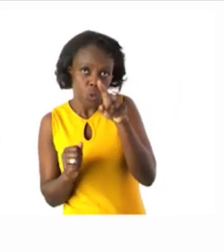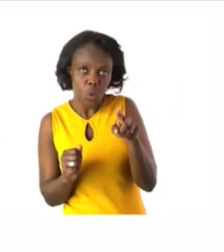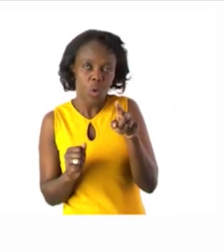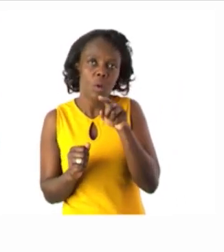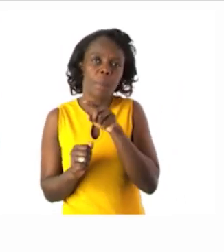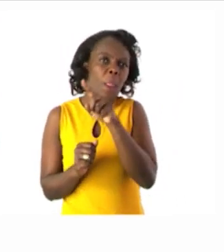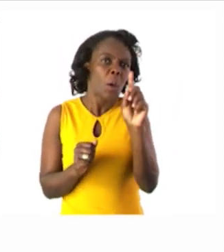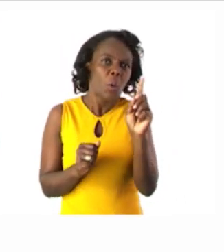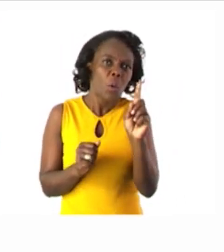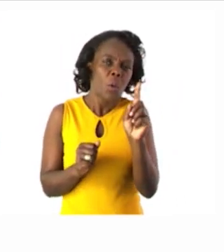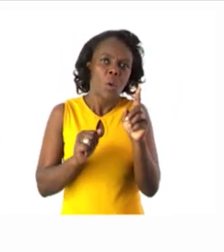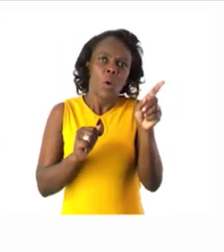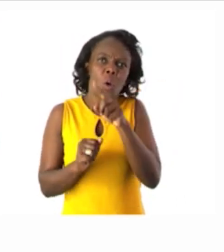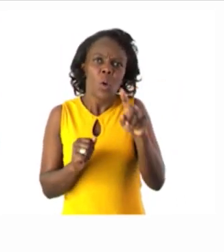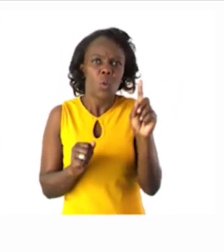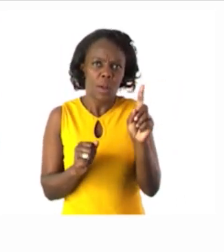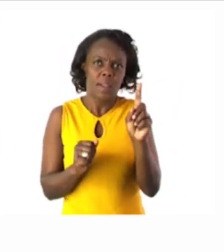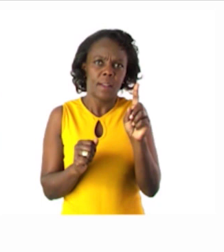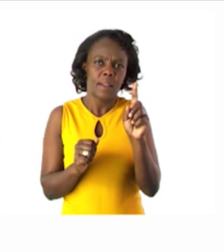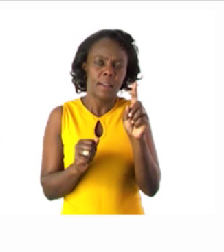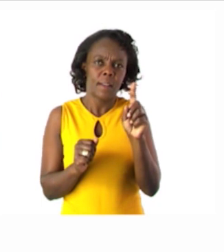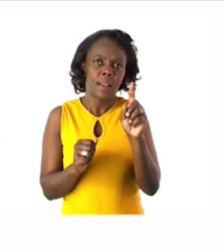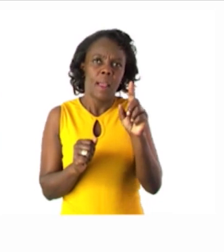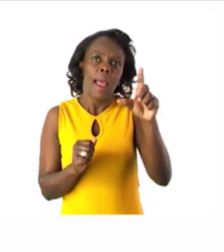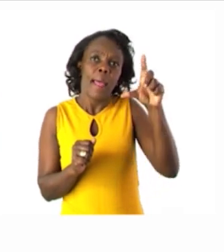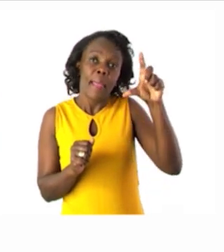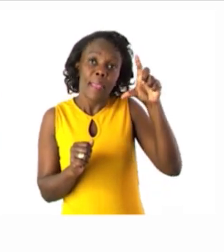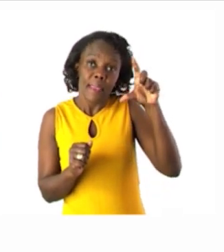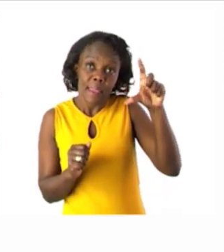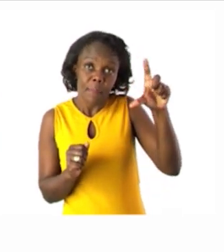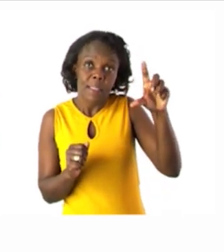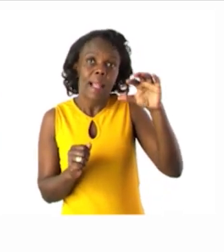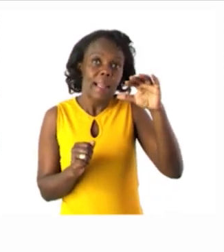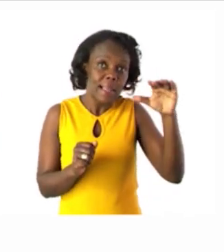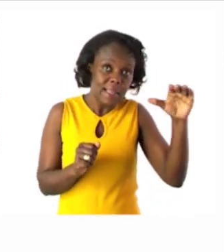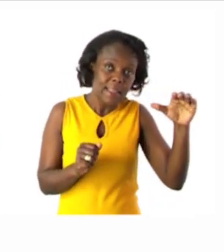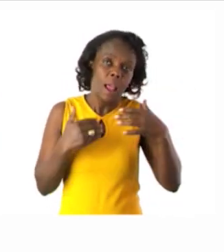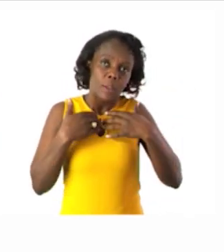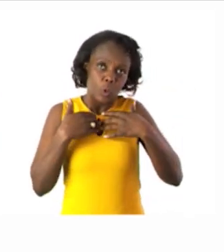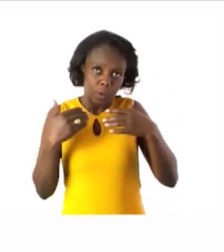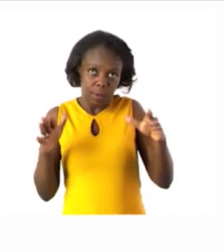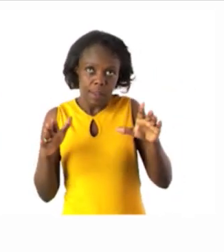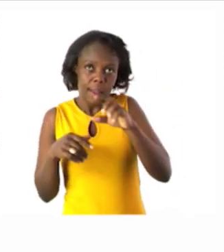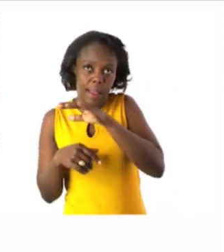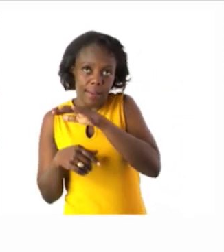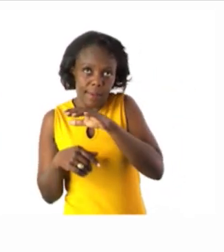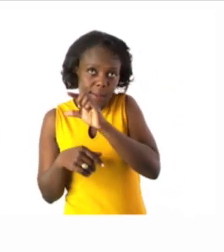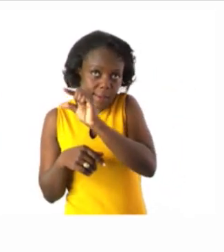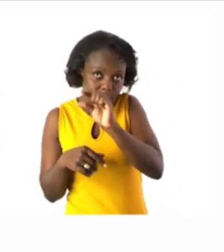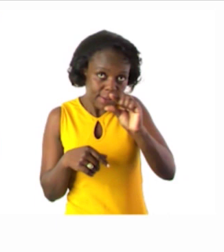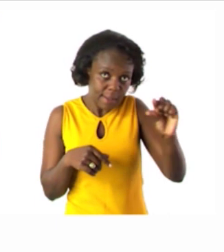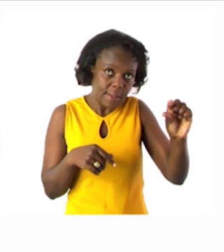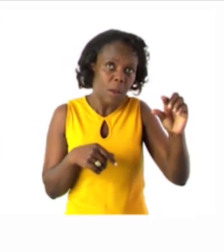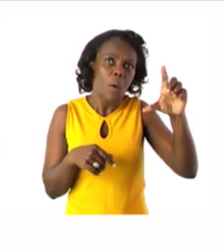All right, thank you very much. There you got it. We are supposed to start a sentence with a capital letter.